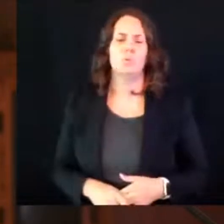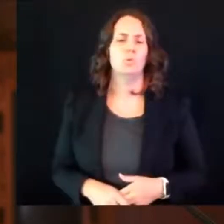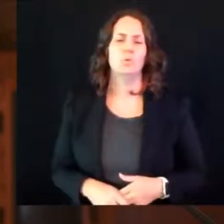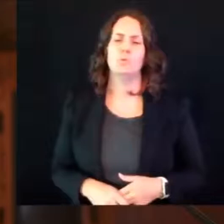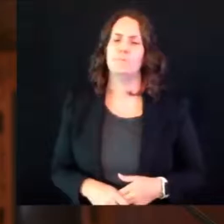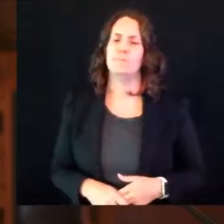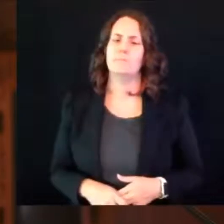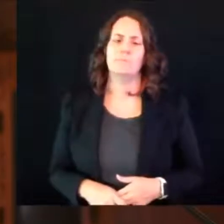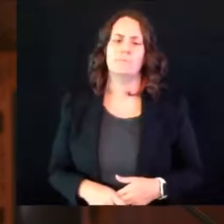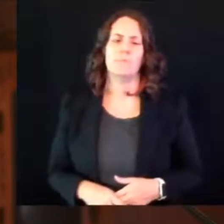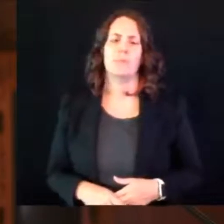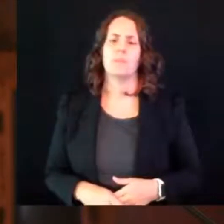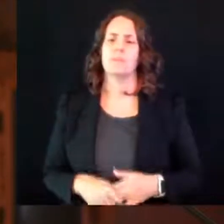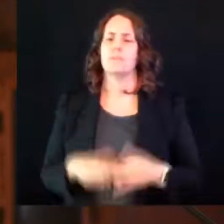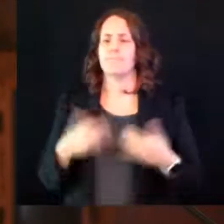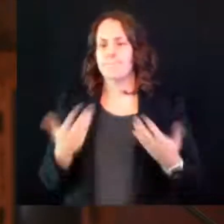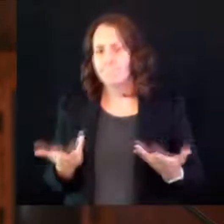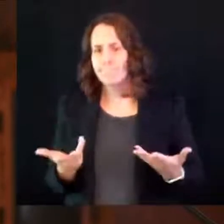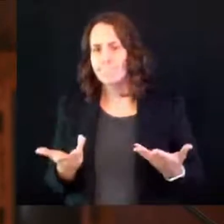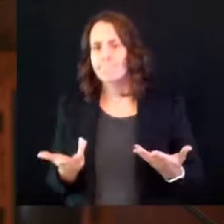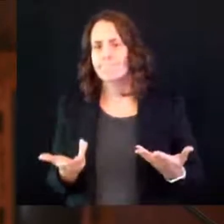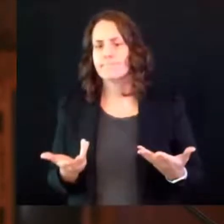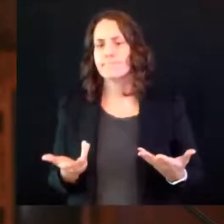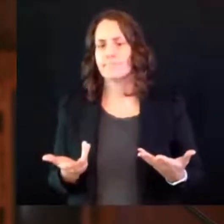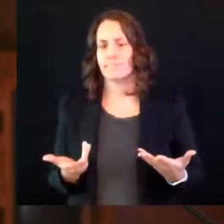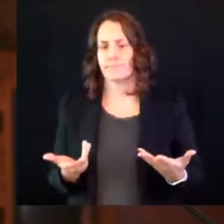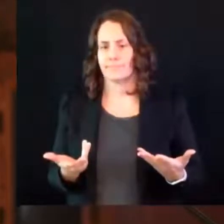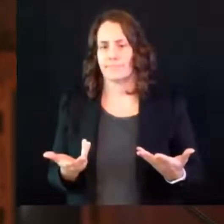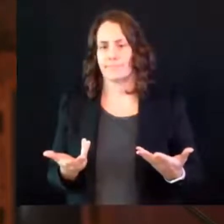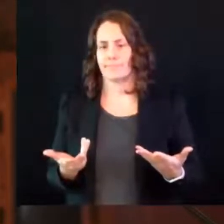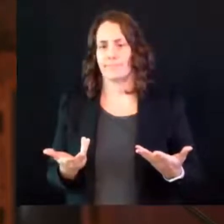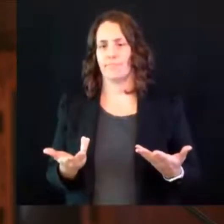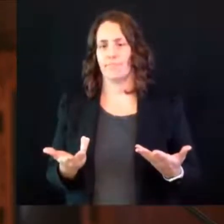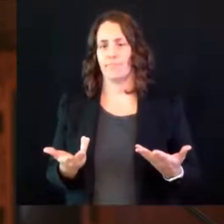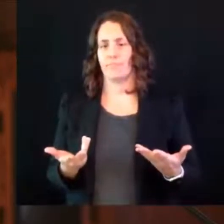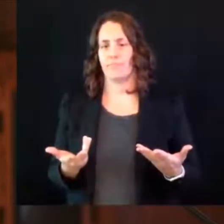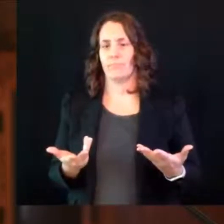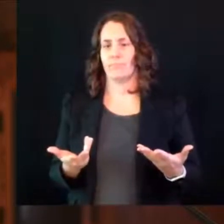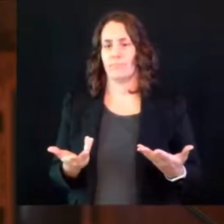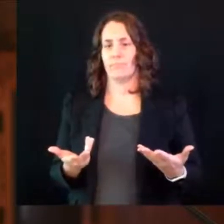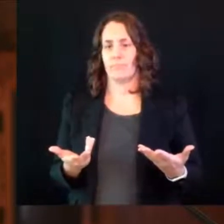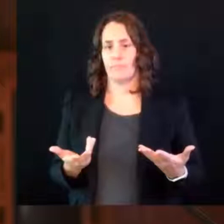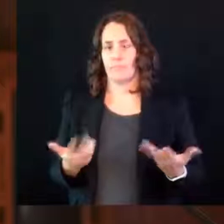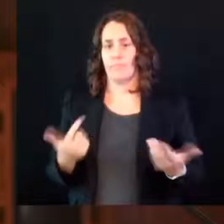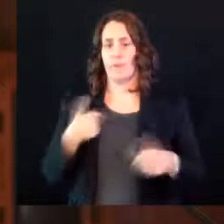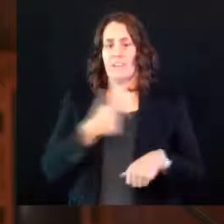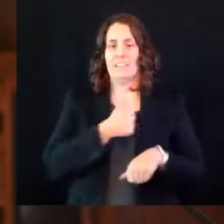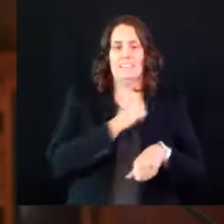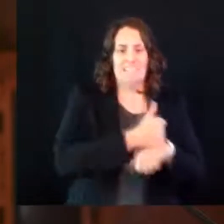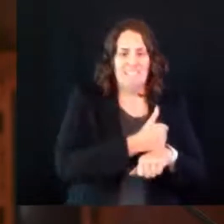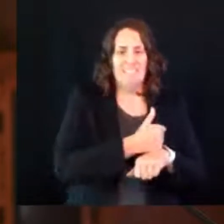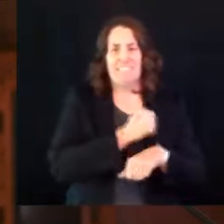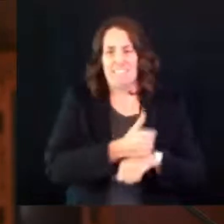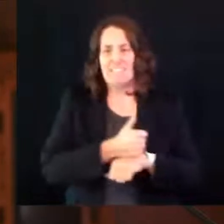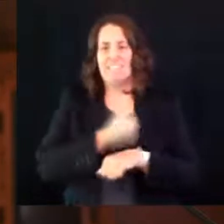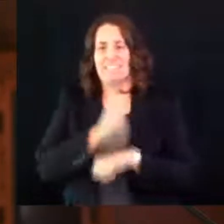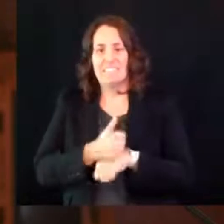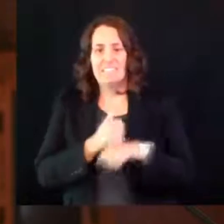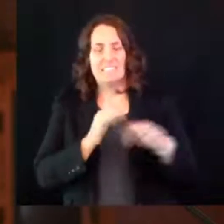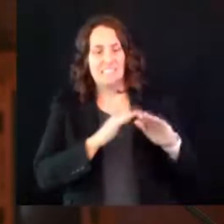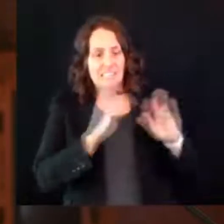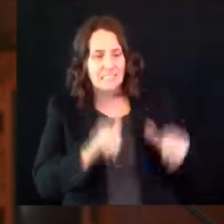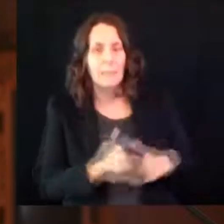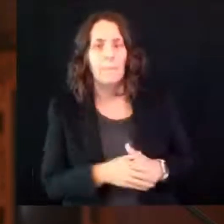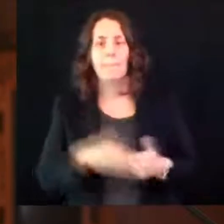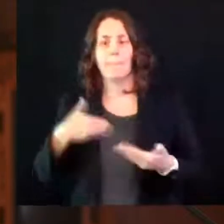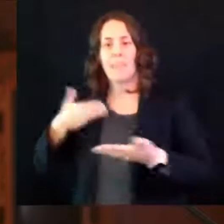why, when we built out this system and worked to reach our goal of 1,000 contact tracers, which we have now